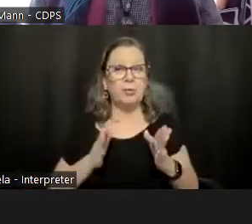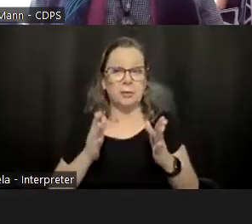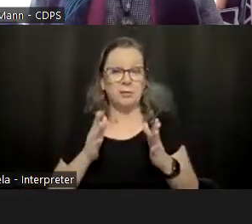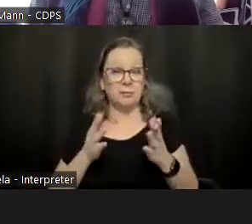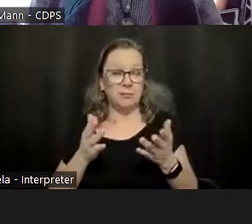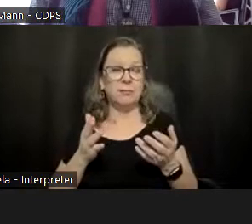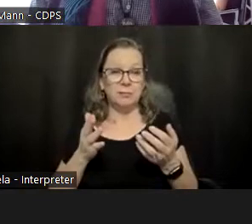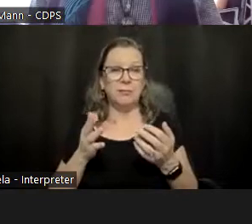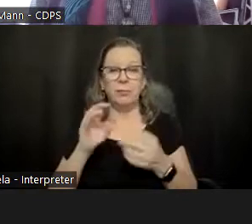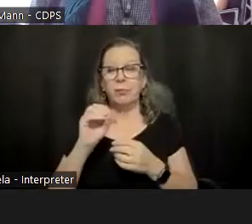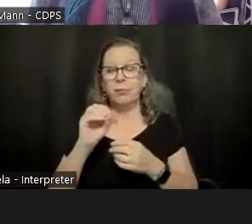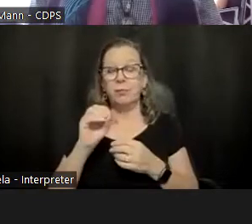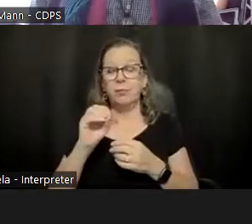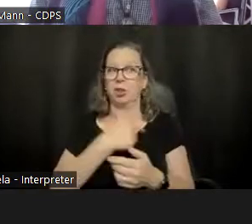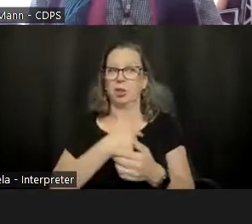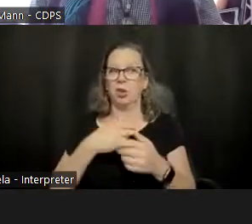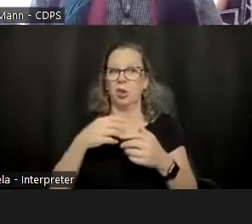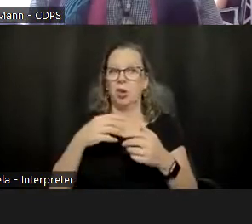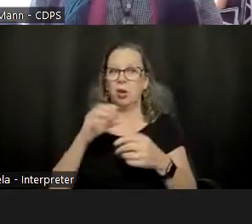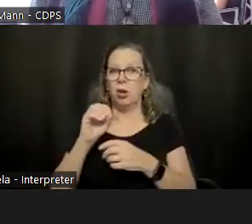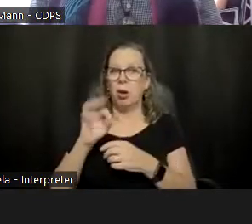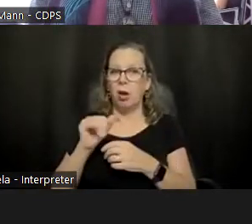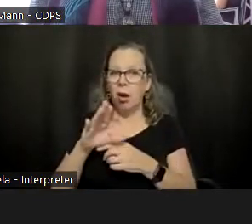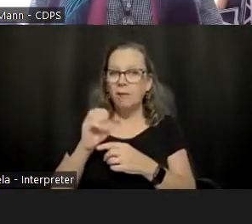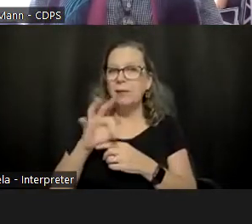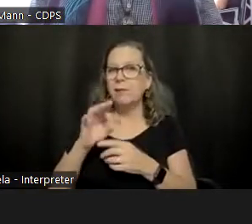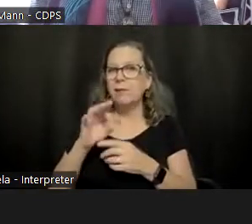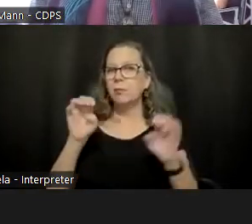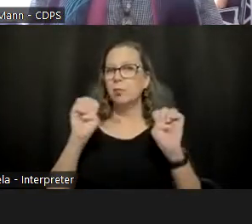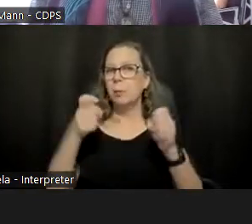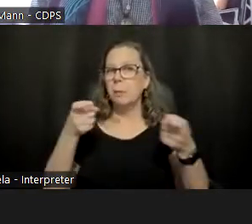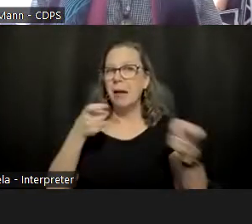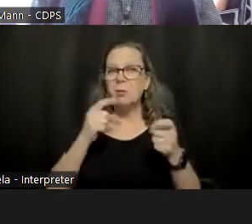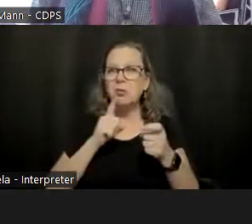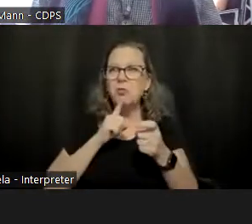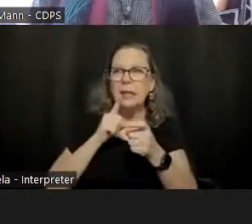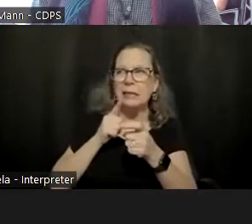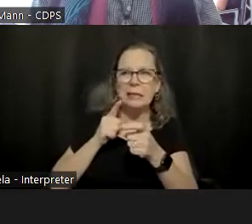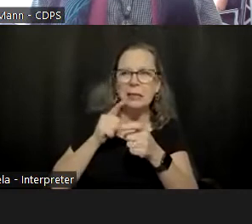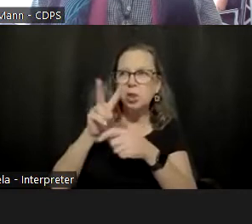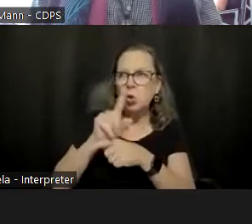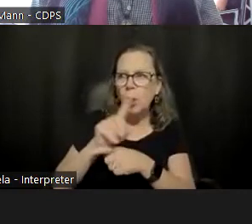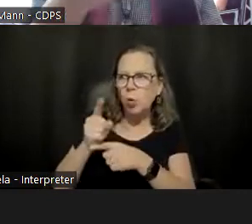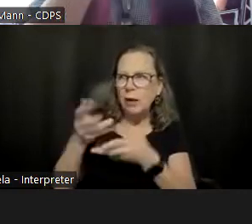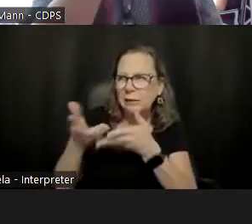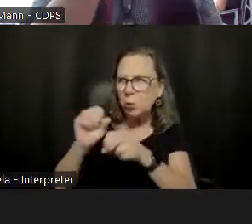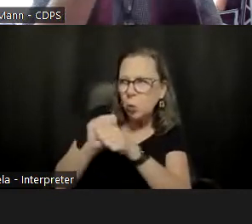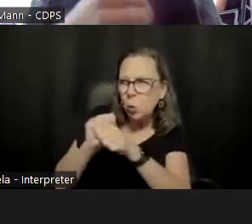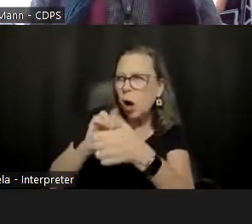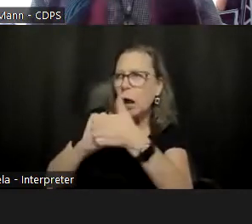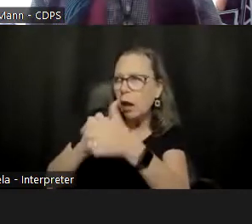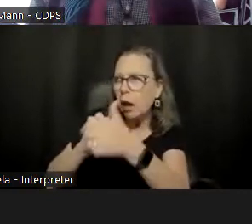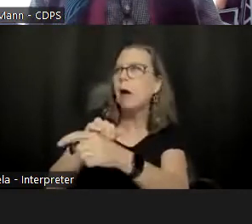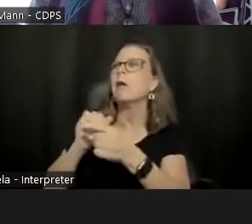we're at, Office of Emergency Management, worked really closely with 211 to be able to offer something a little bit unique and